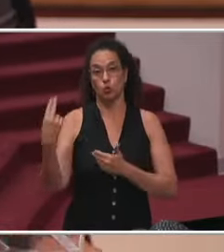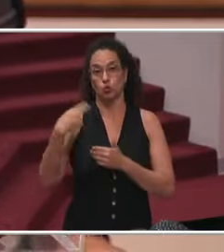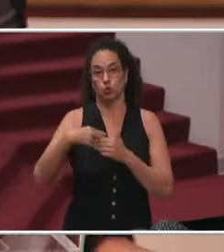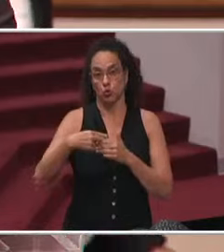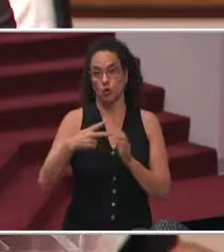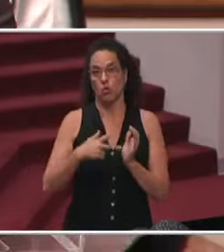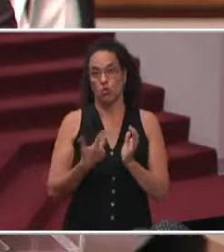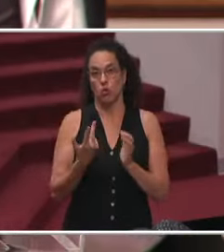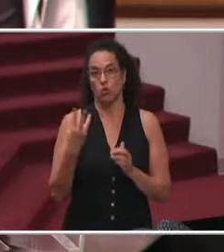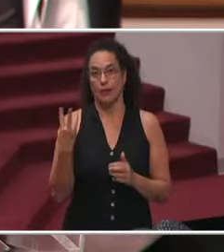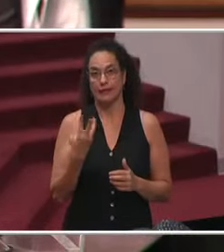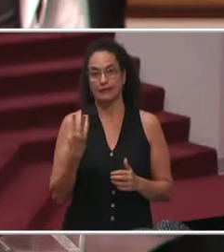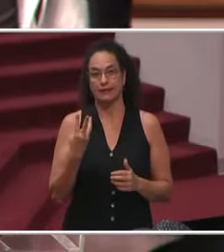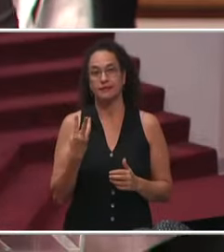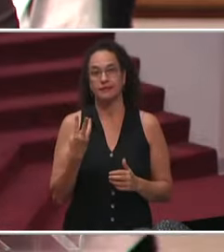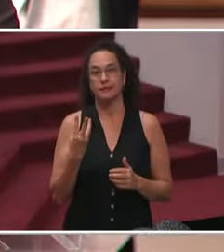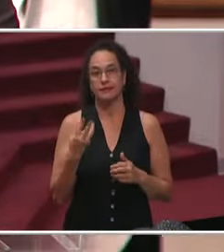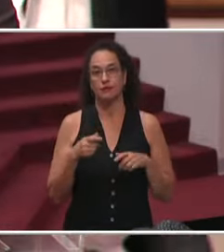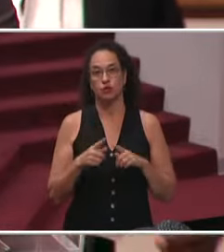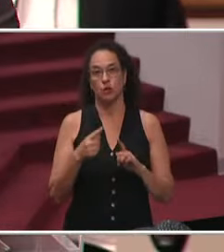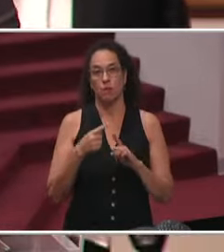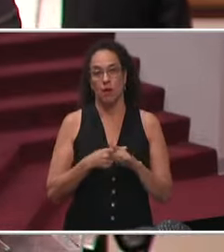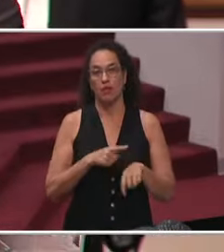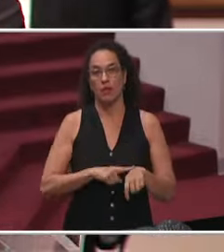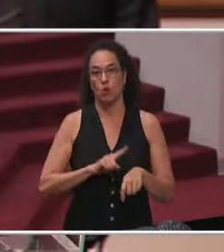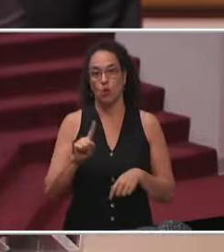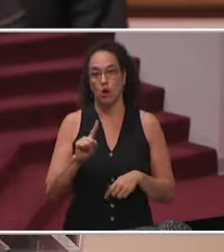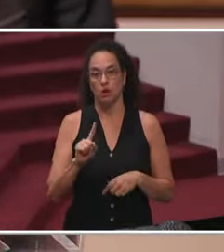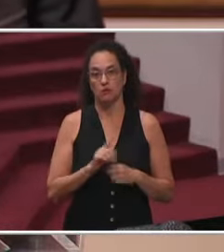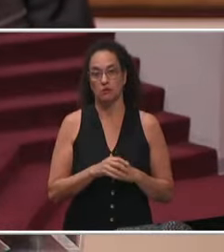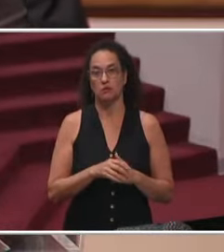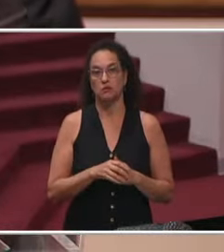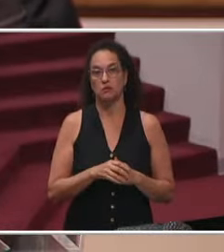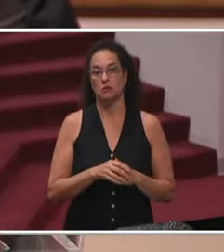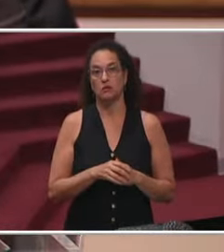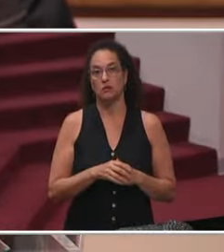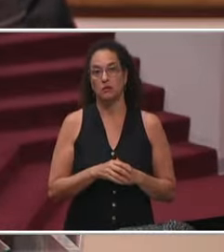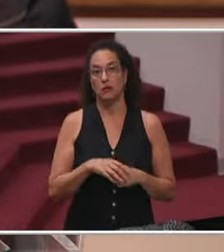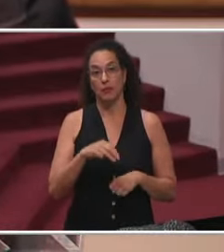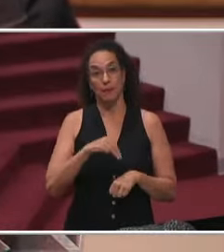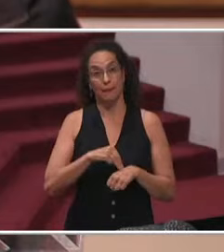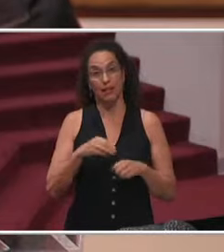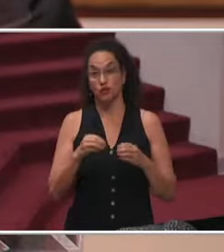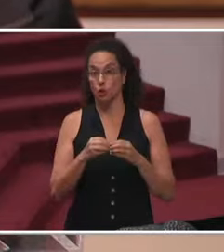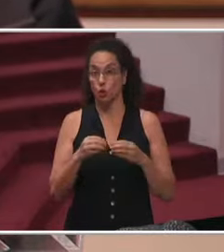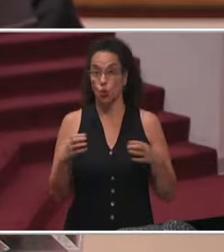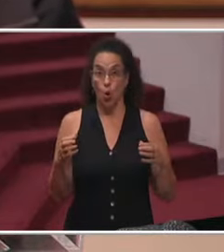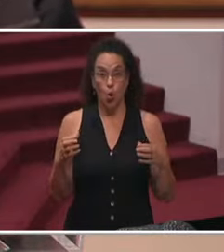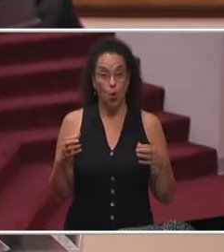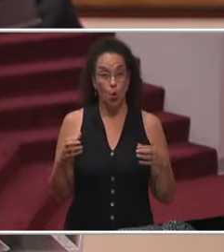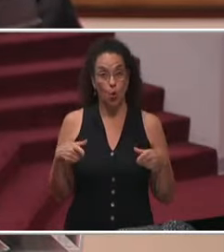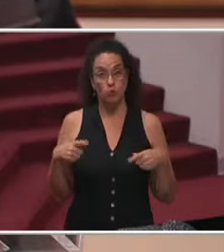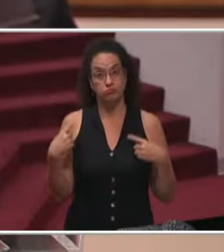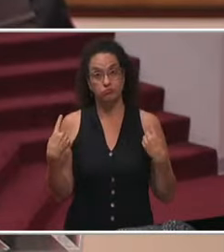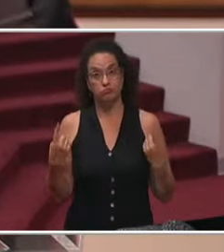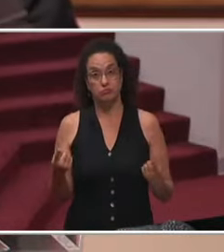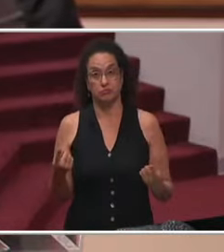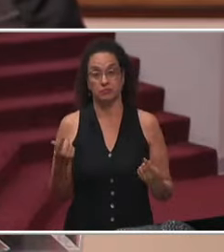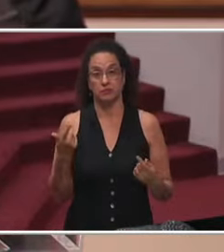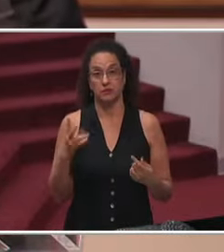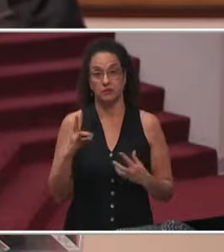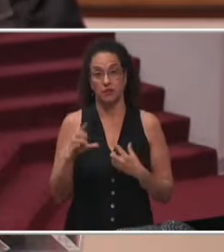third Wednesday of the month at 1 p.m. The ministry has grown exponentially over the last 17 years,